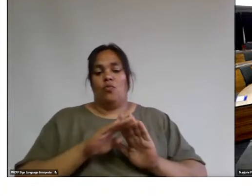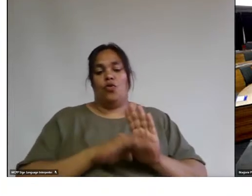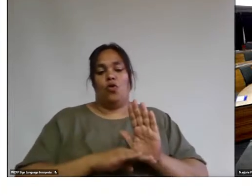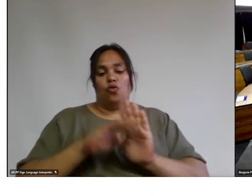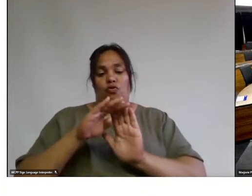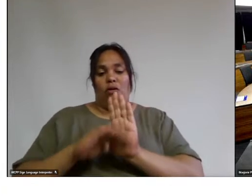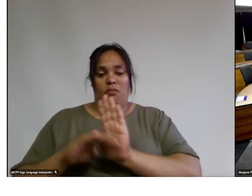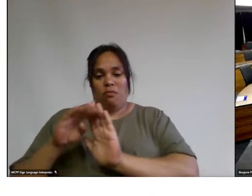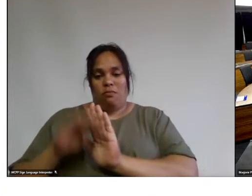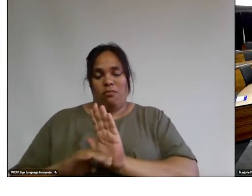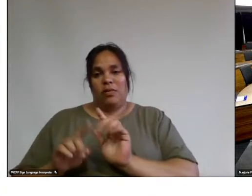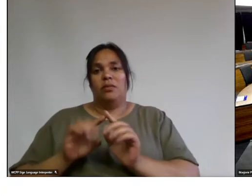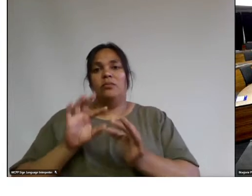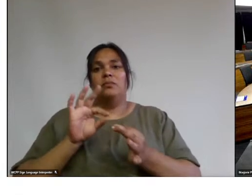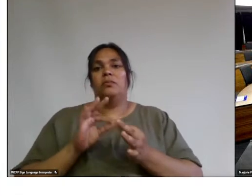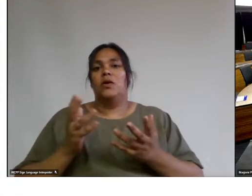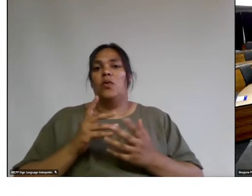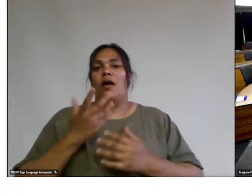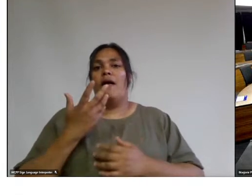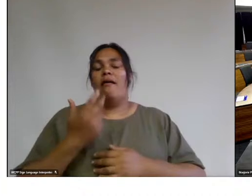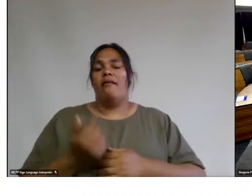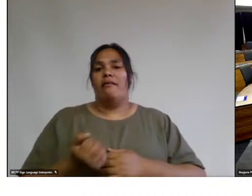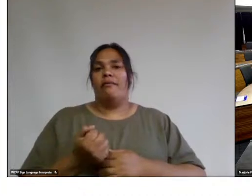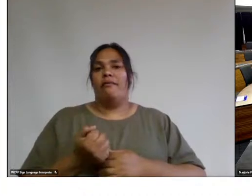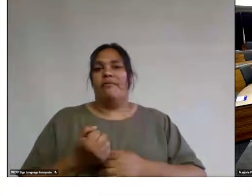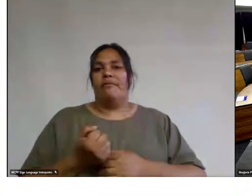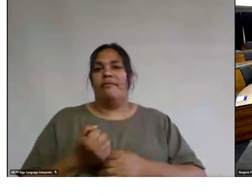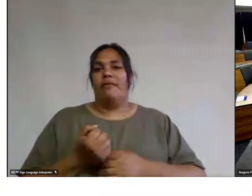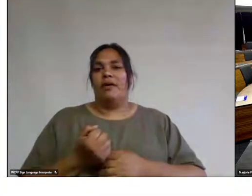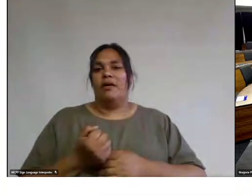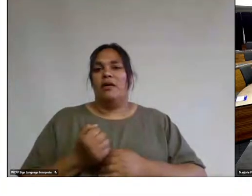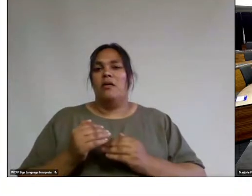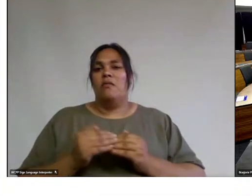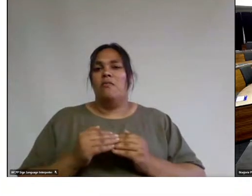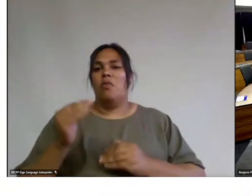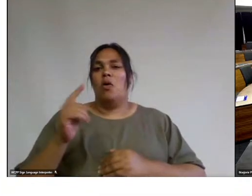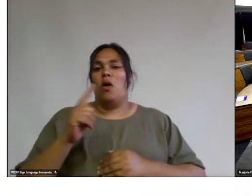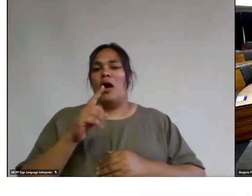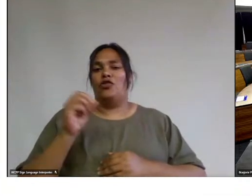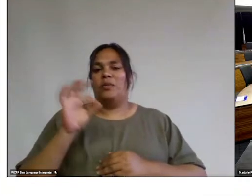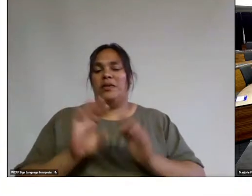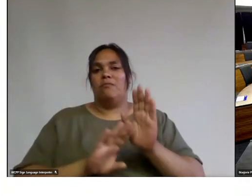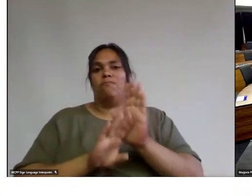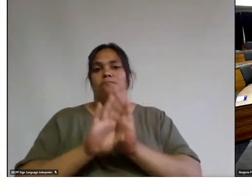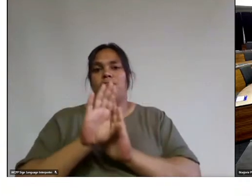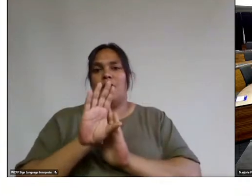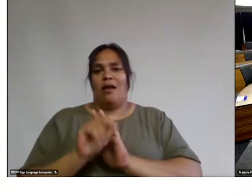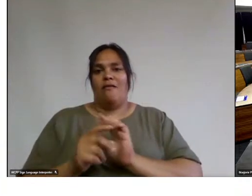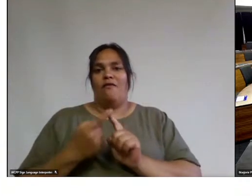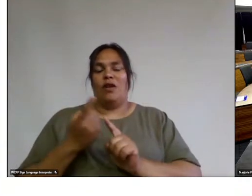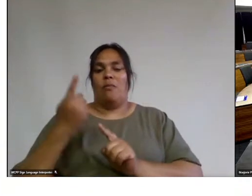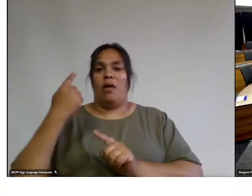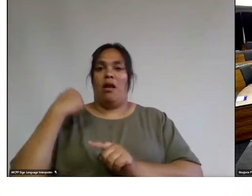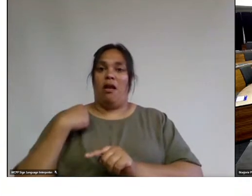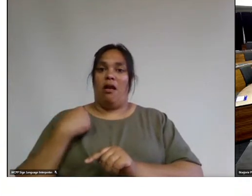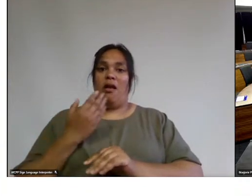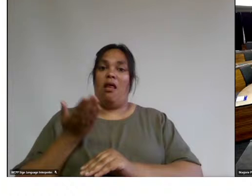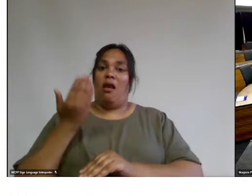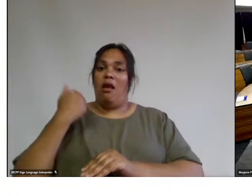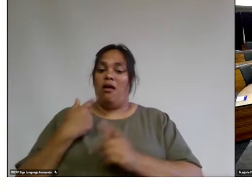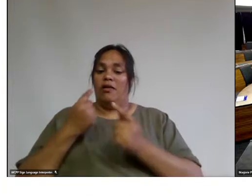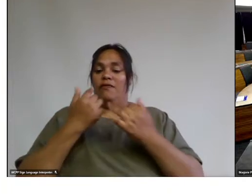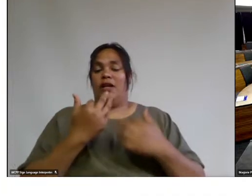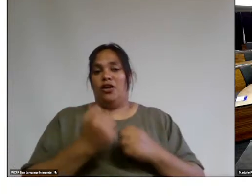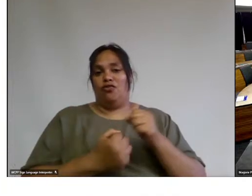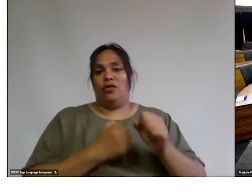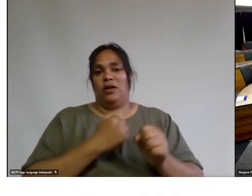and particularly where there's been quite a more than 100% increase from the last financial